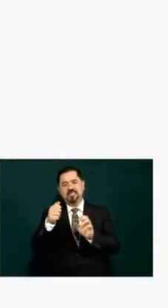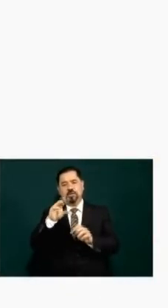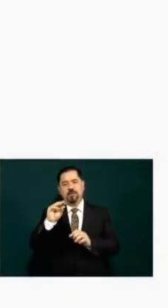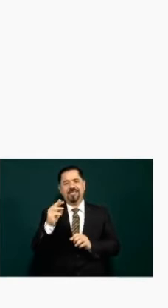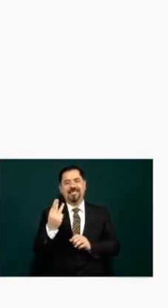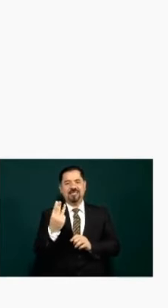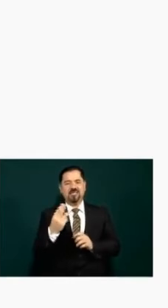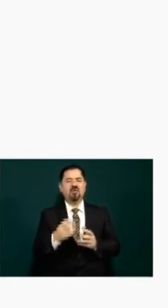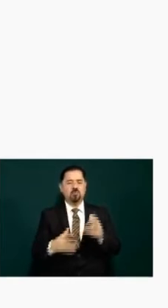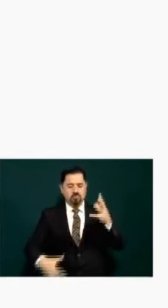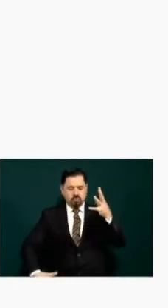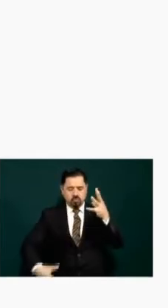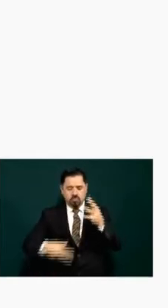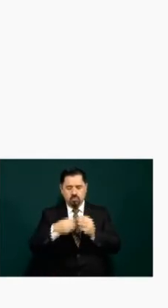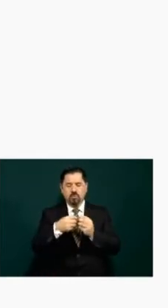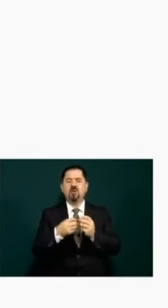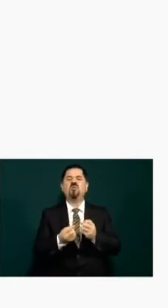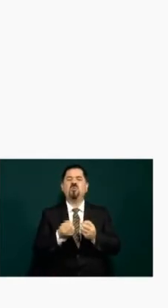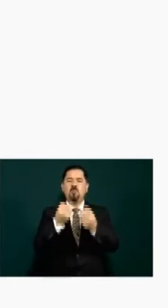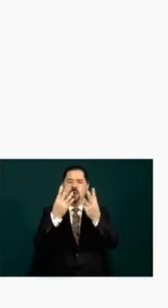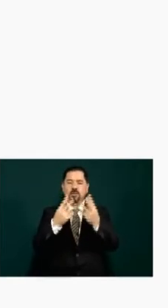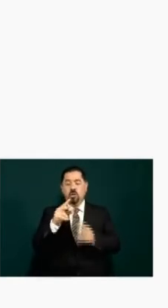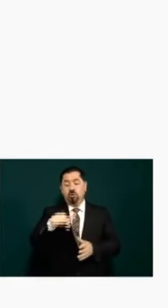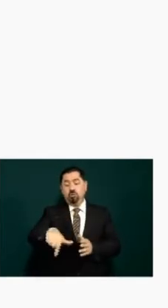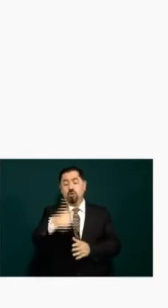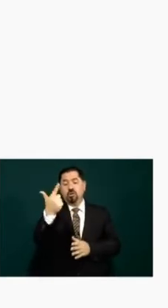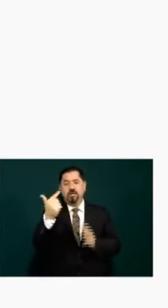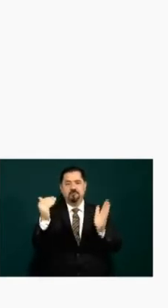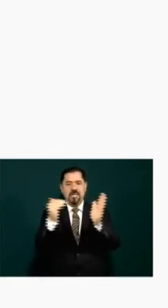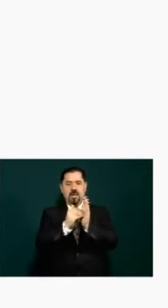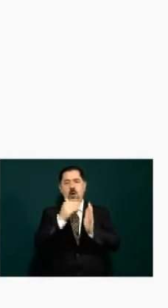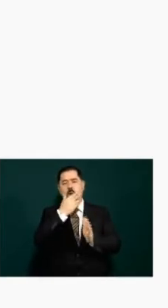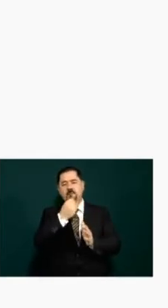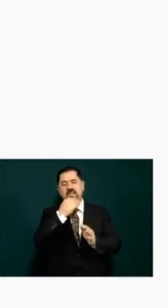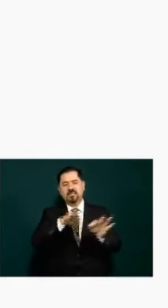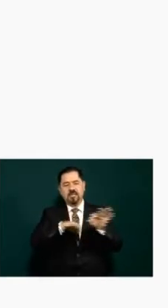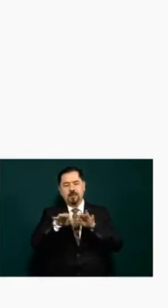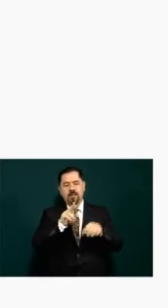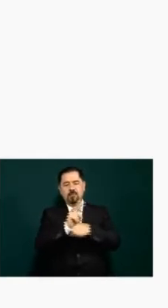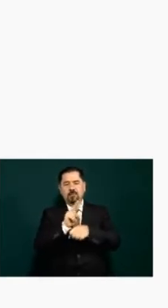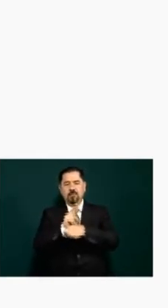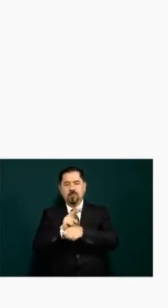general so they've almost got eleven thousand